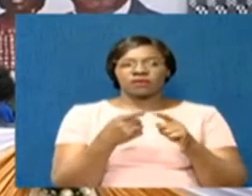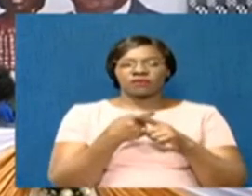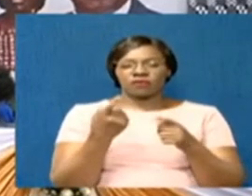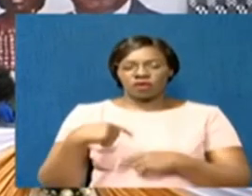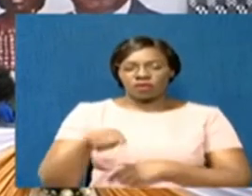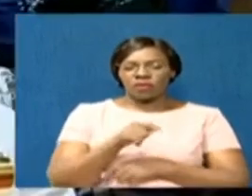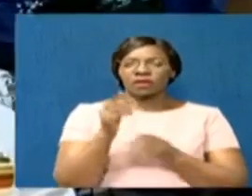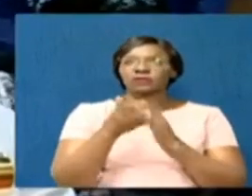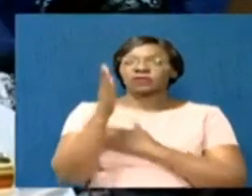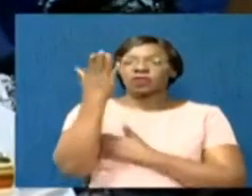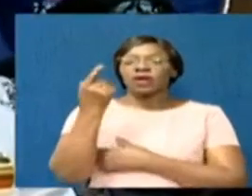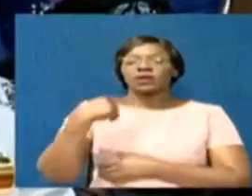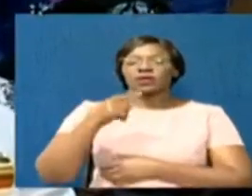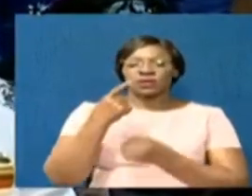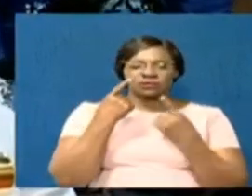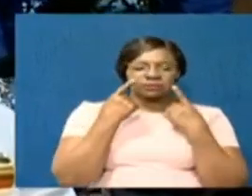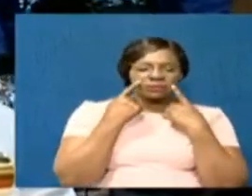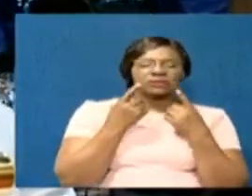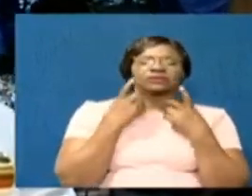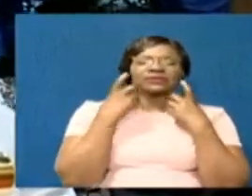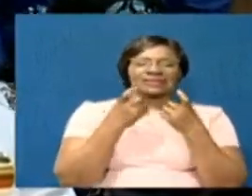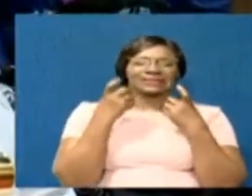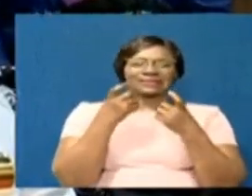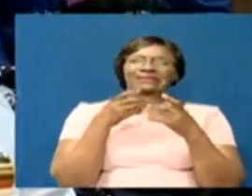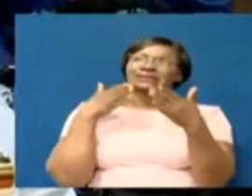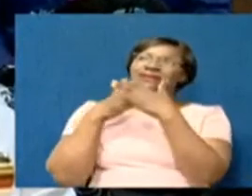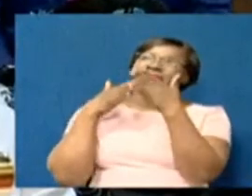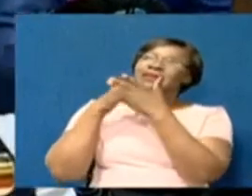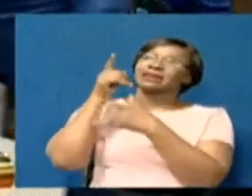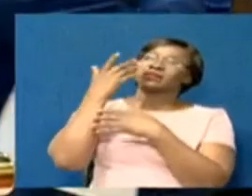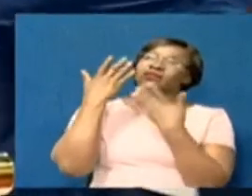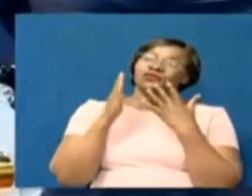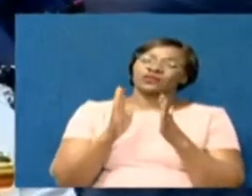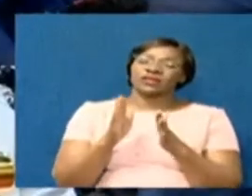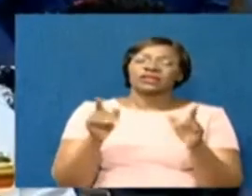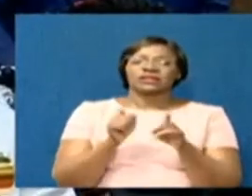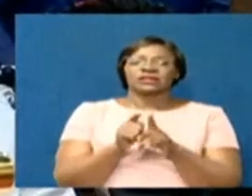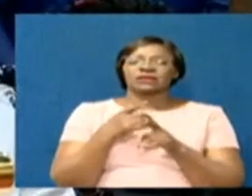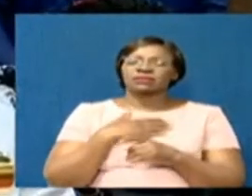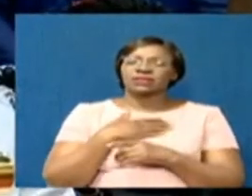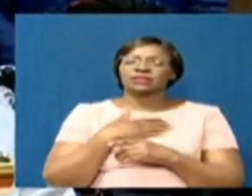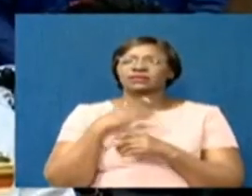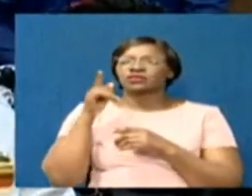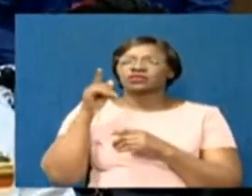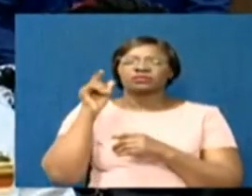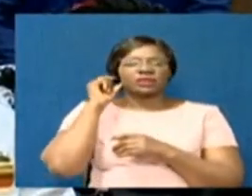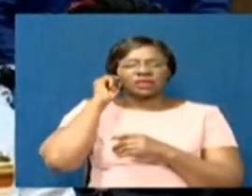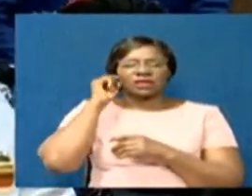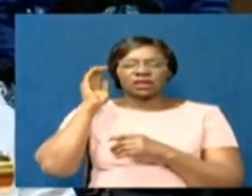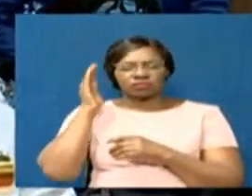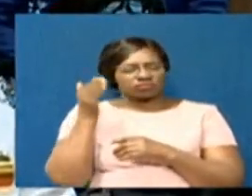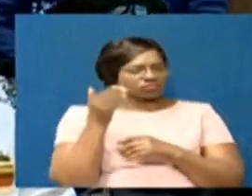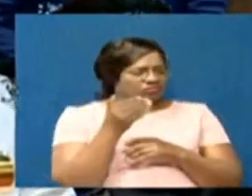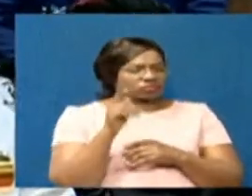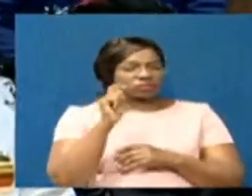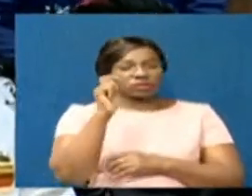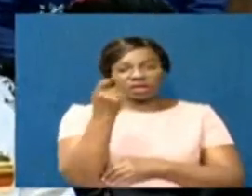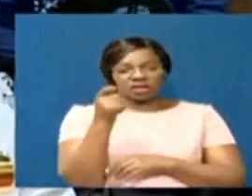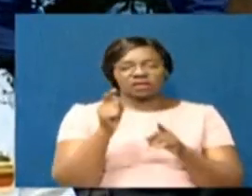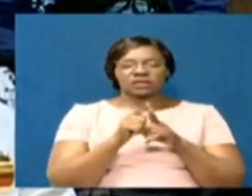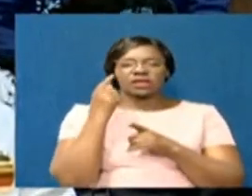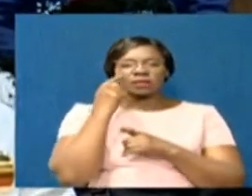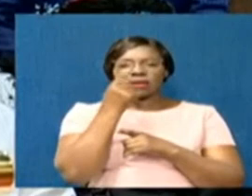God, because we have sinned against you. May you shine over Kenya, O Lord. Incline your ear and hear, O Father.